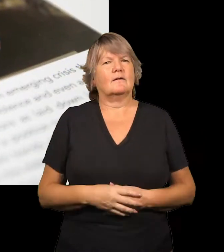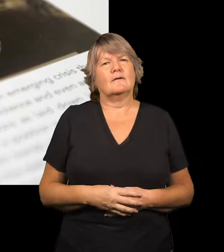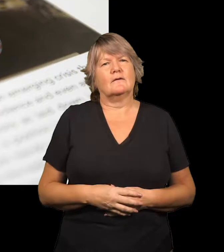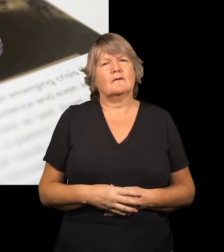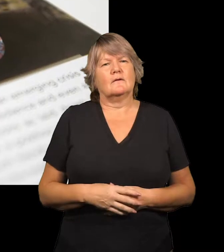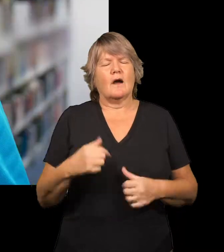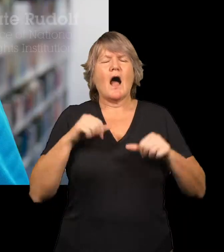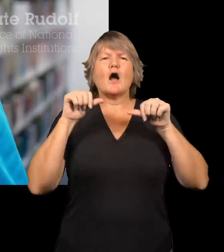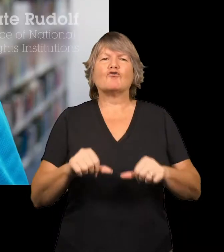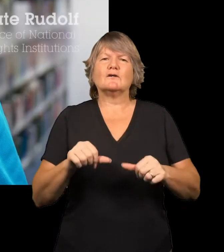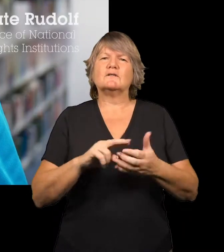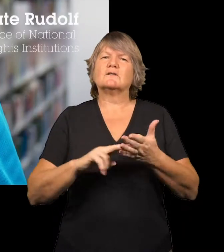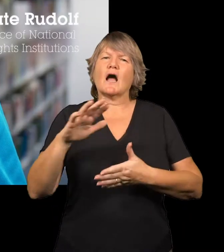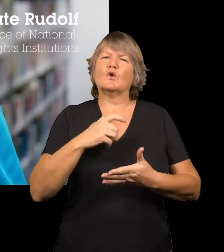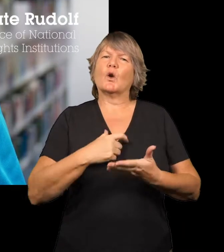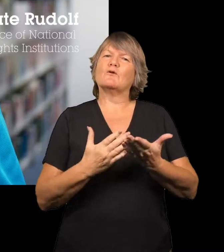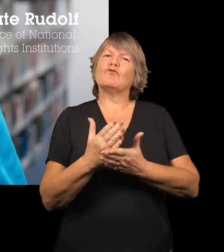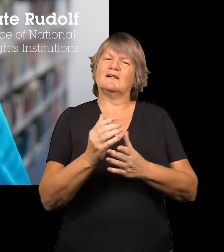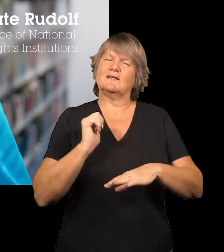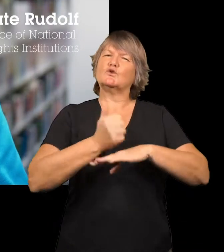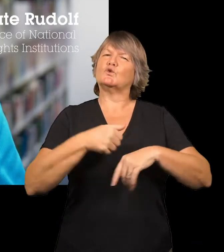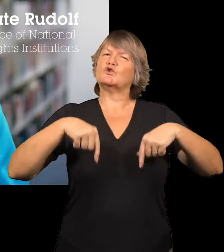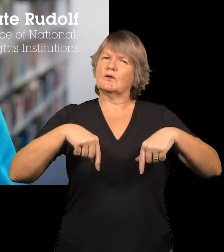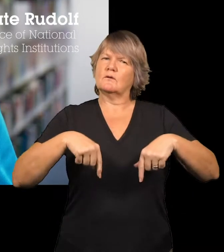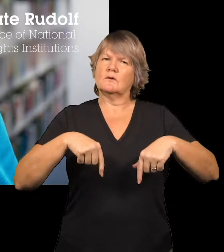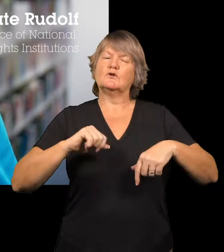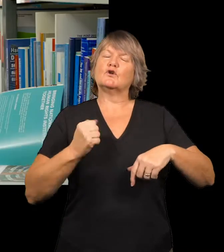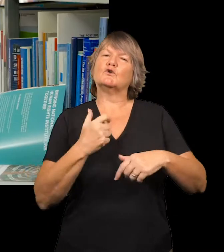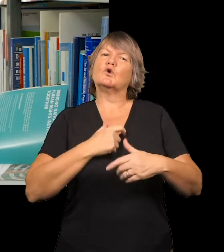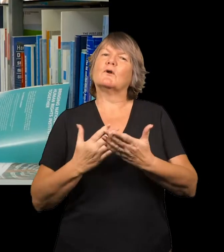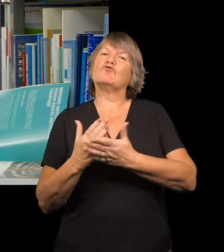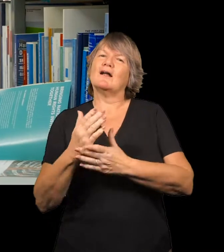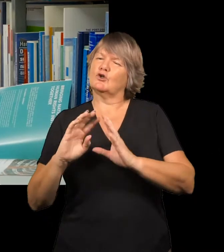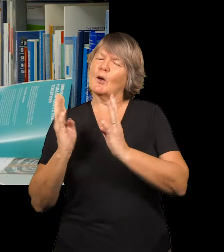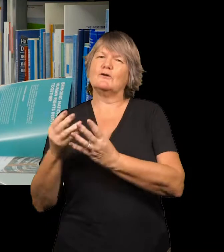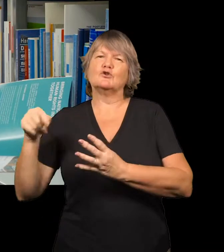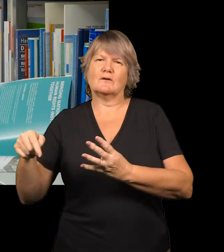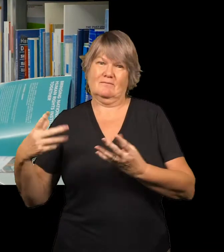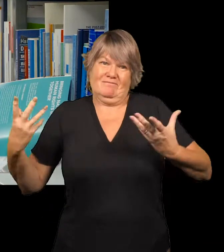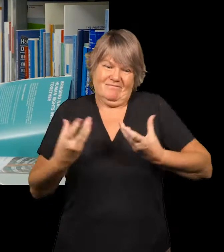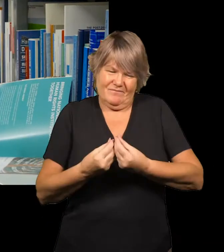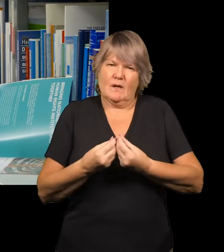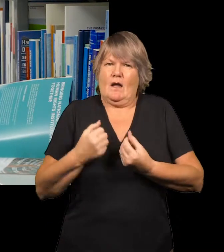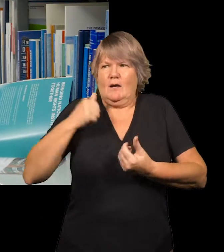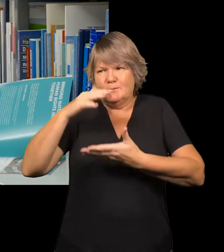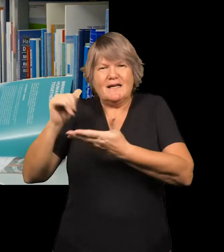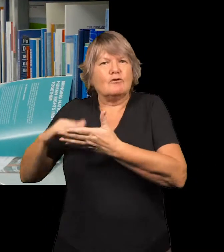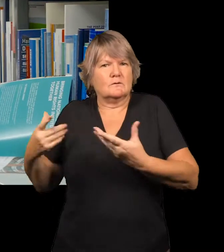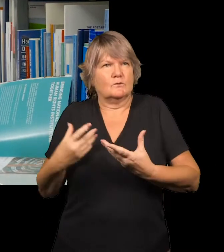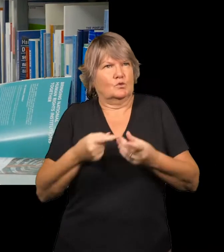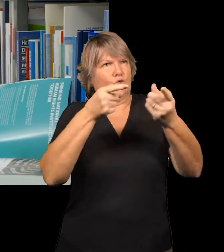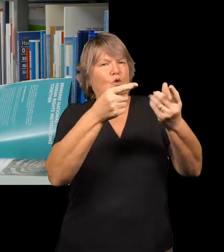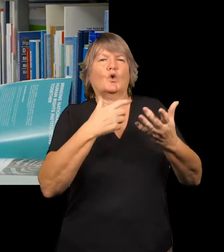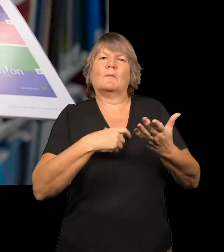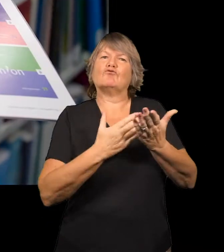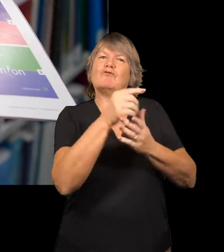As an accredited national human rights institution, the Scottish Human Rights Commission can bring their experience to the Human Rights Council, to the